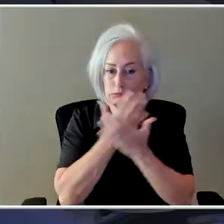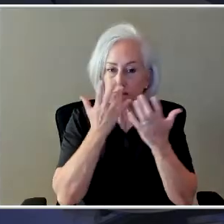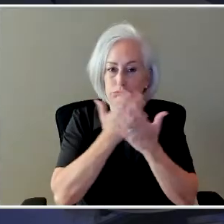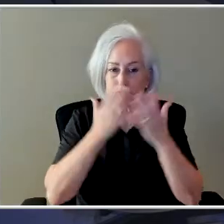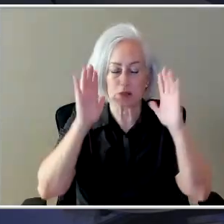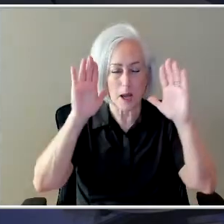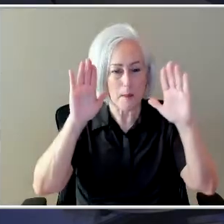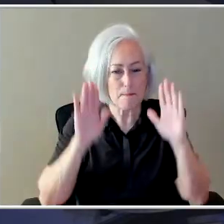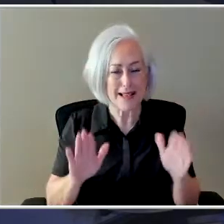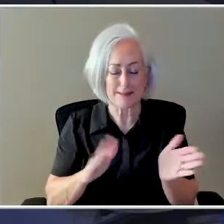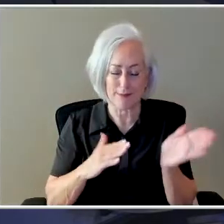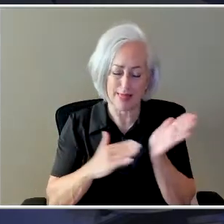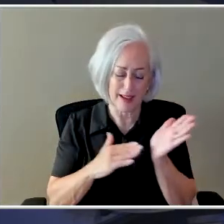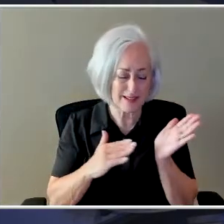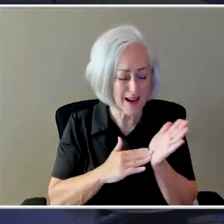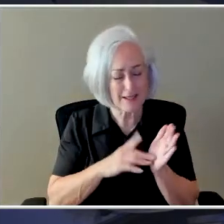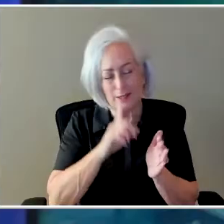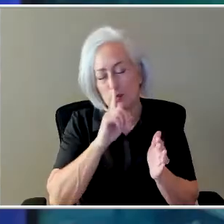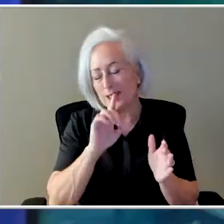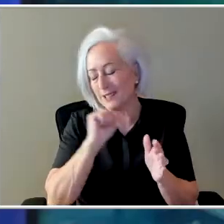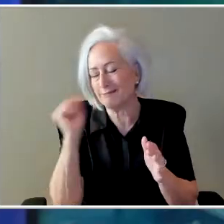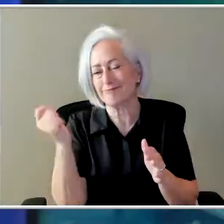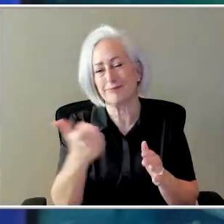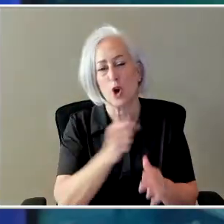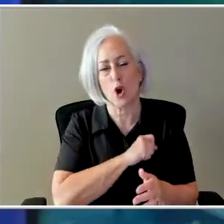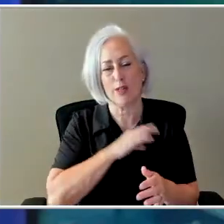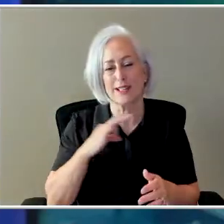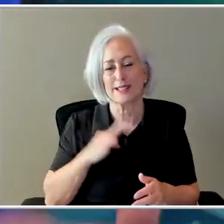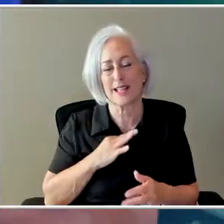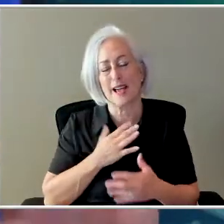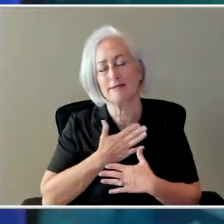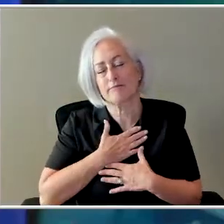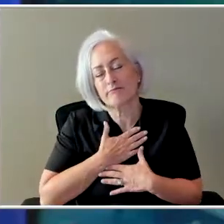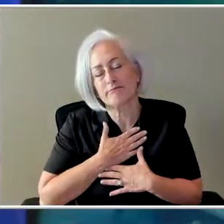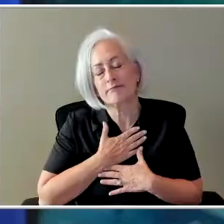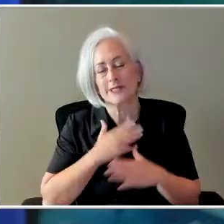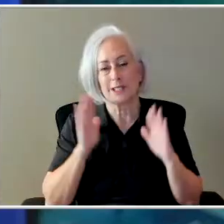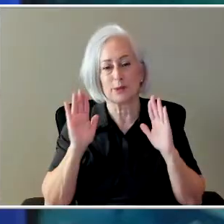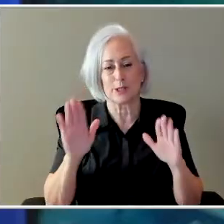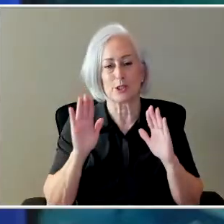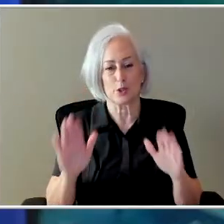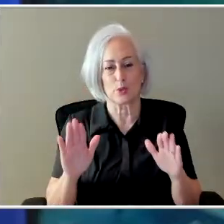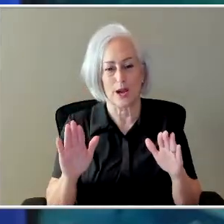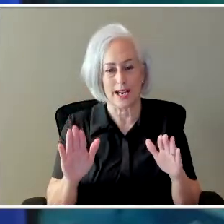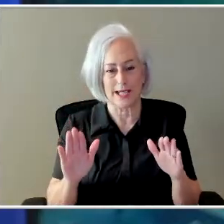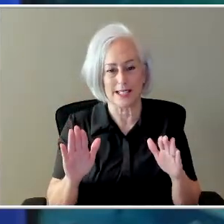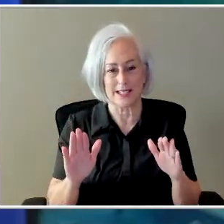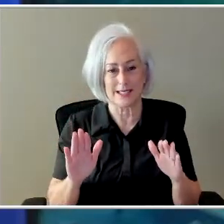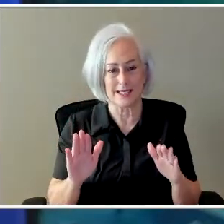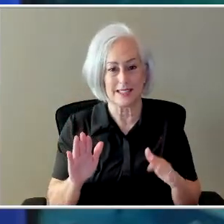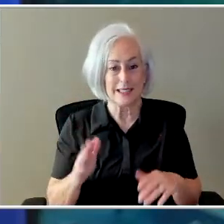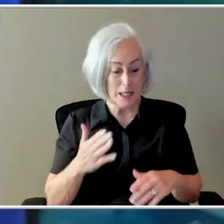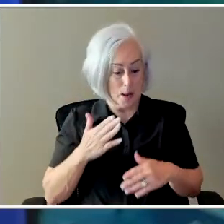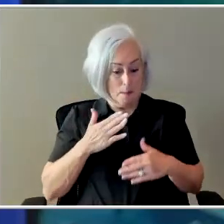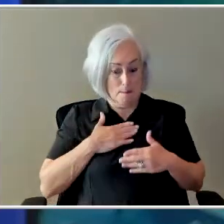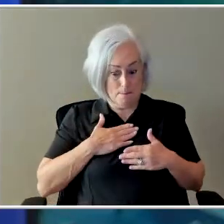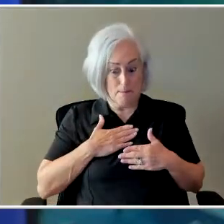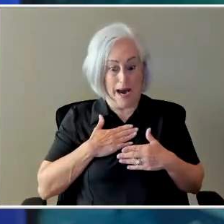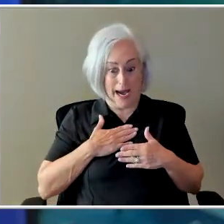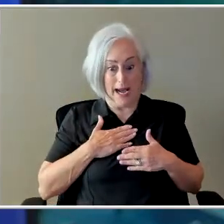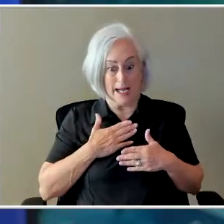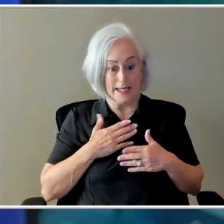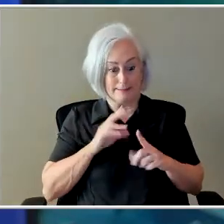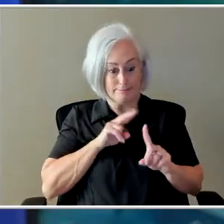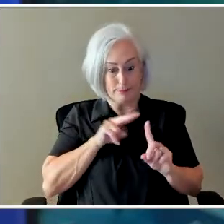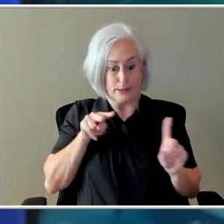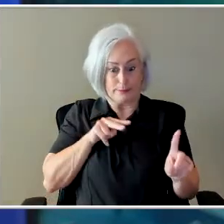the PT, everybody, just, it was a great experience. For that end, I mean, my end wasn't great, but it was just made it the